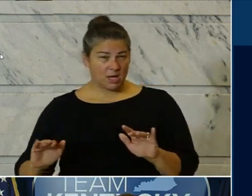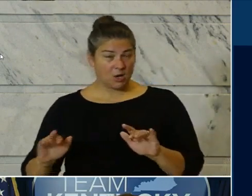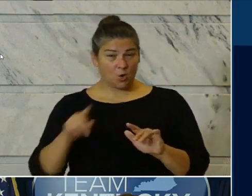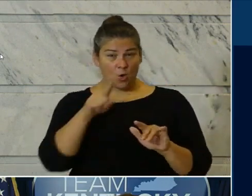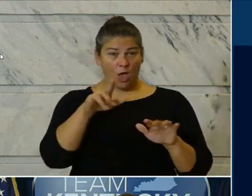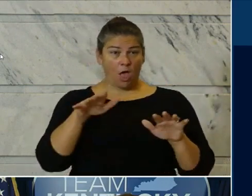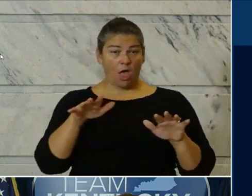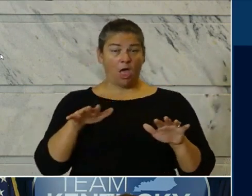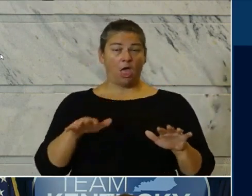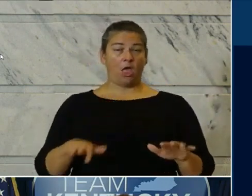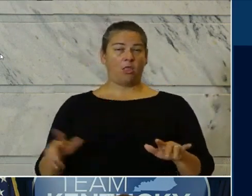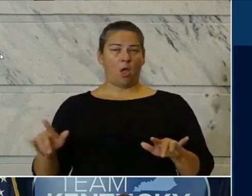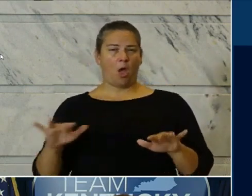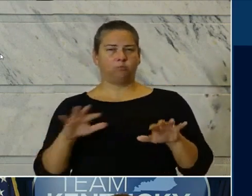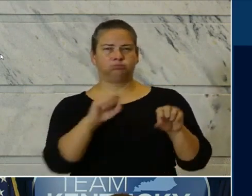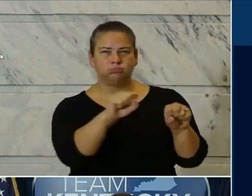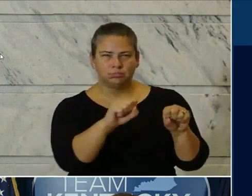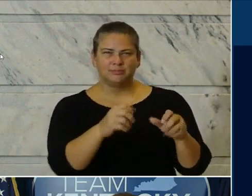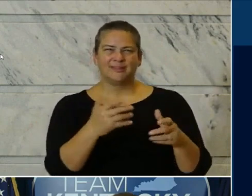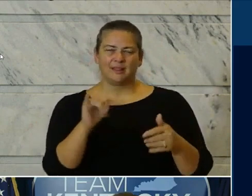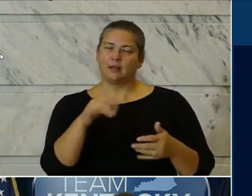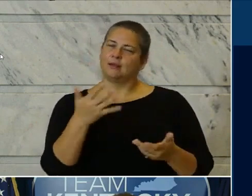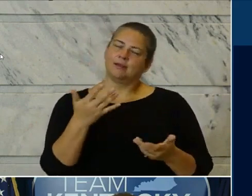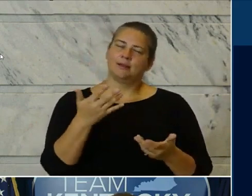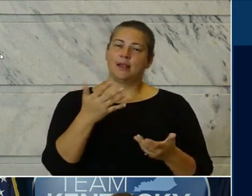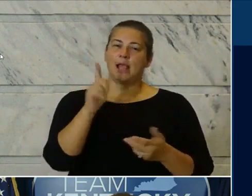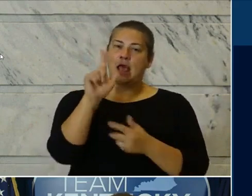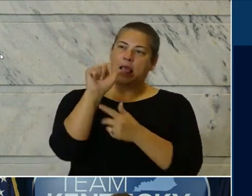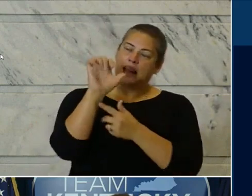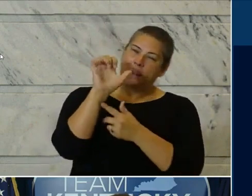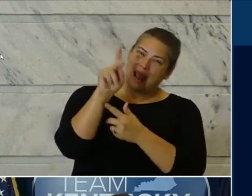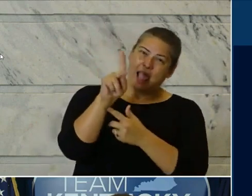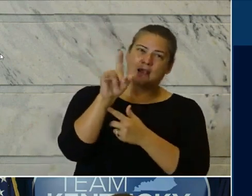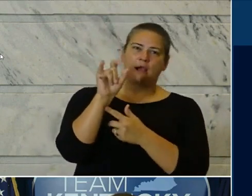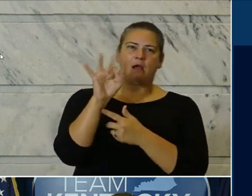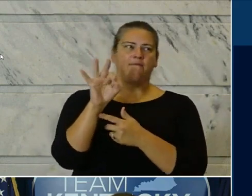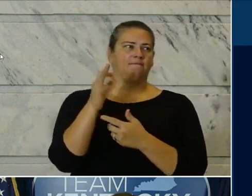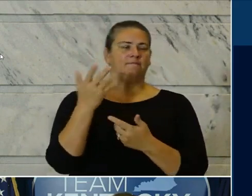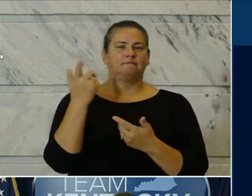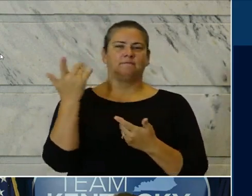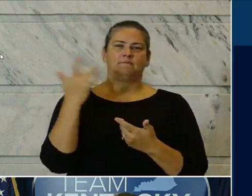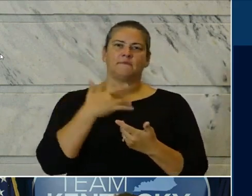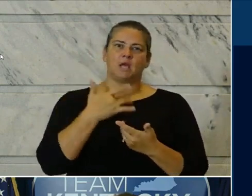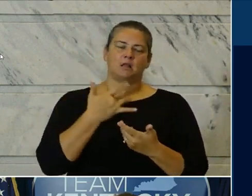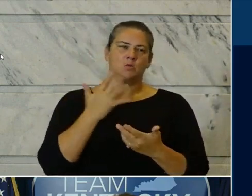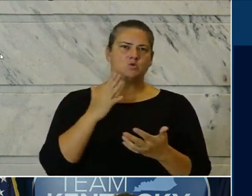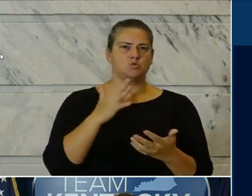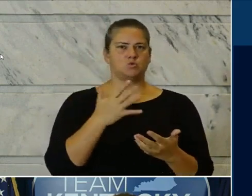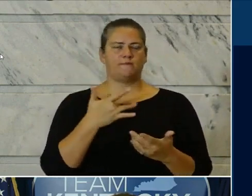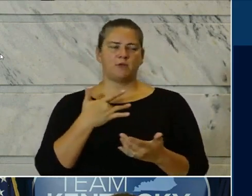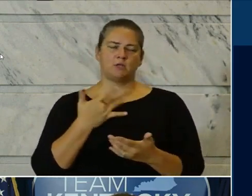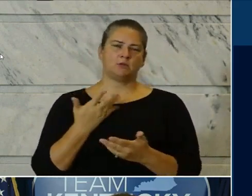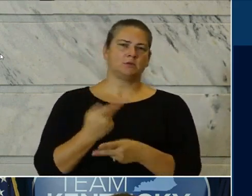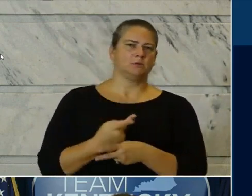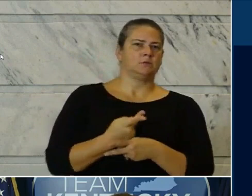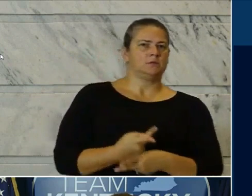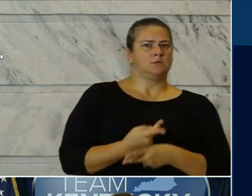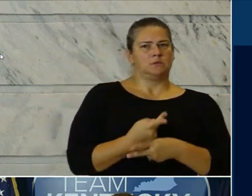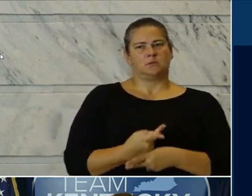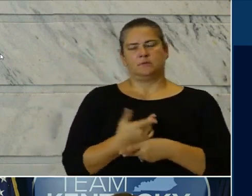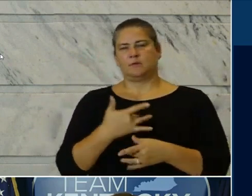urgency and some poor decision making that led to what we saw in Florida, which I think just